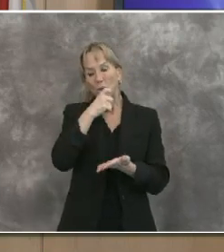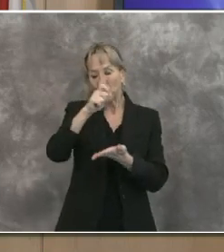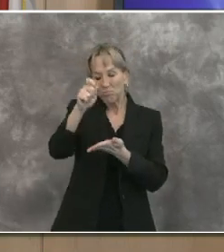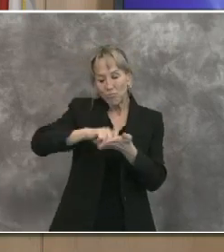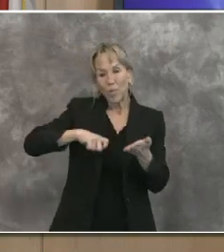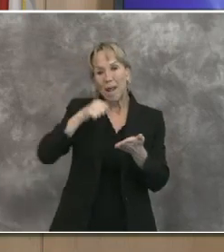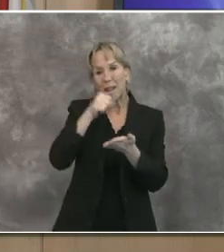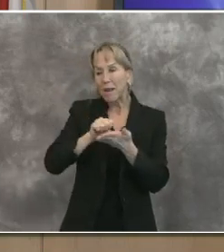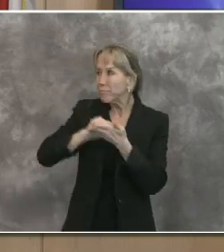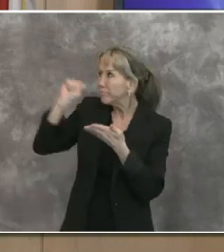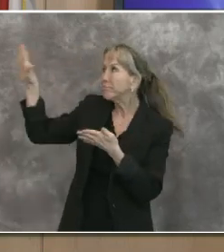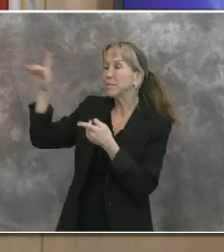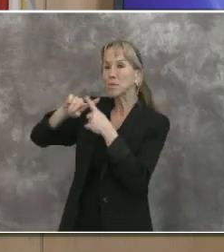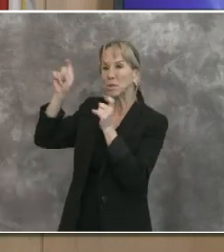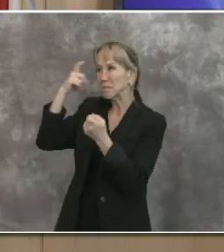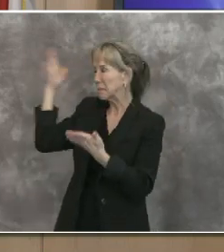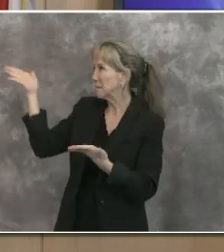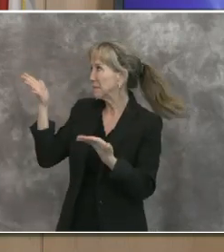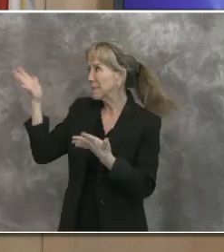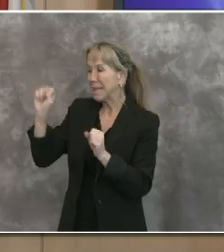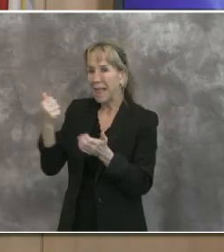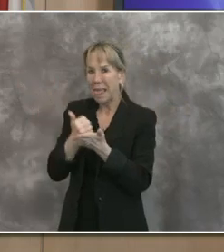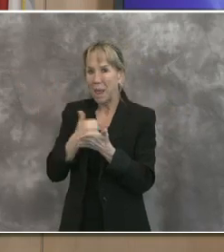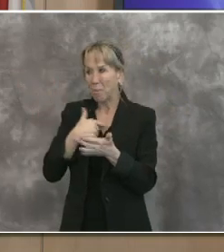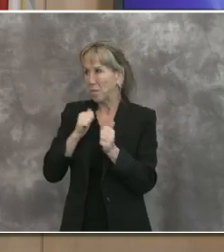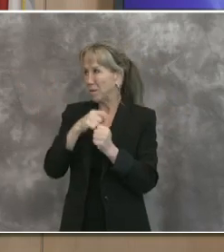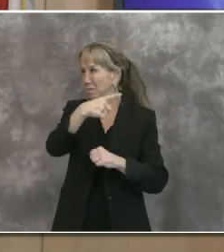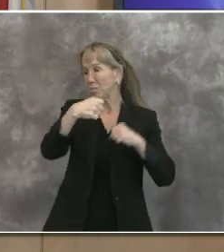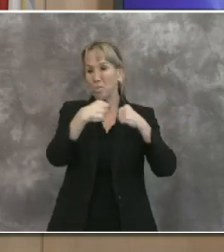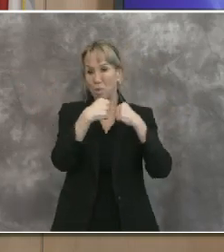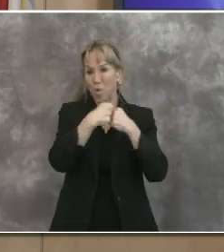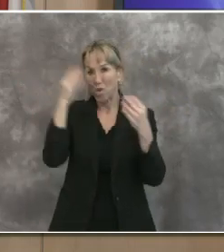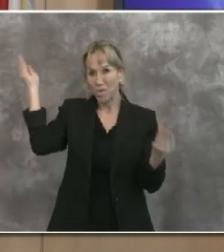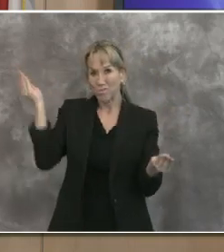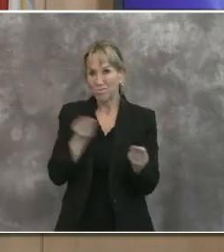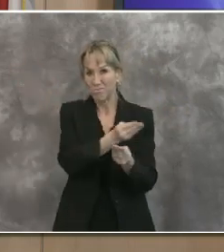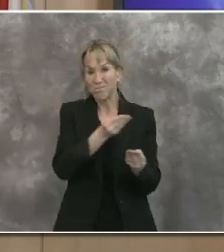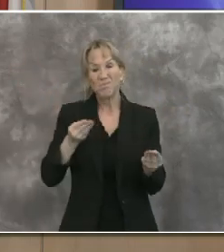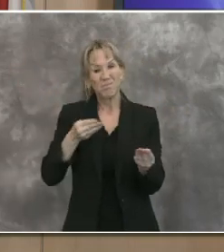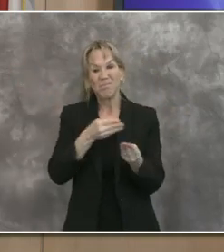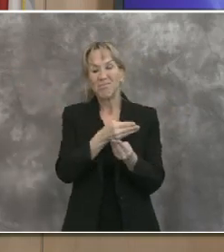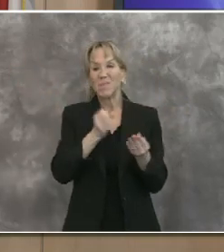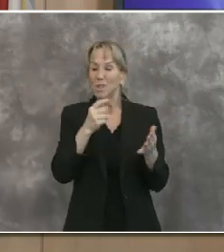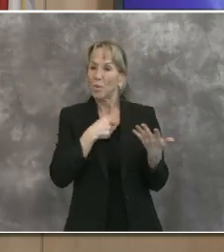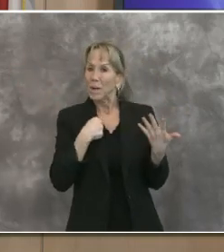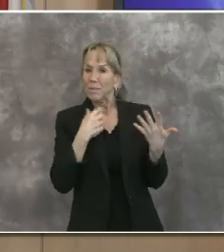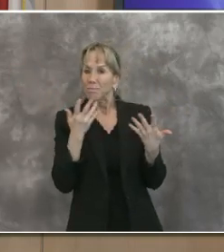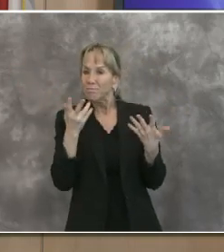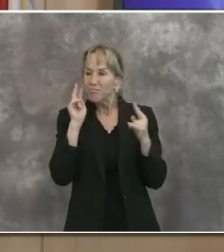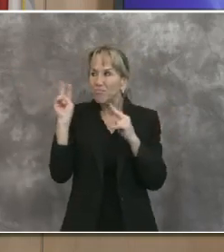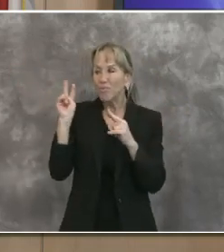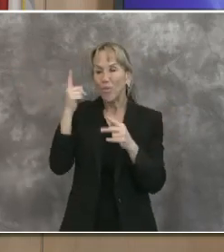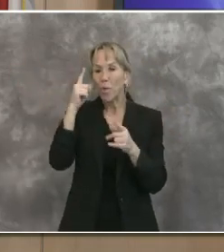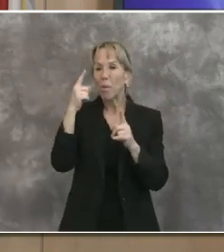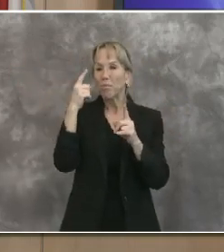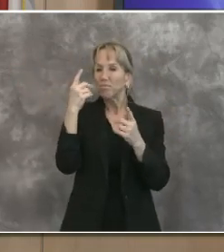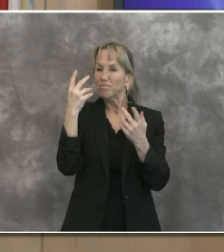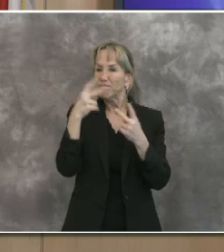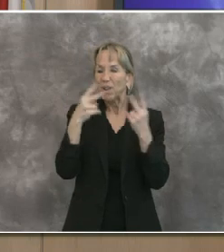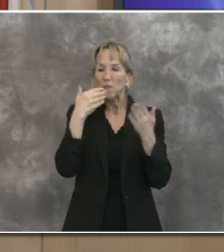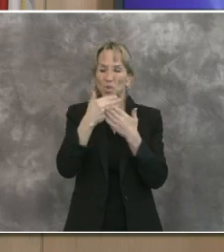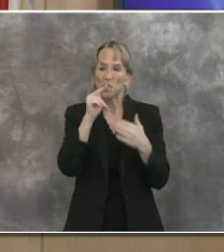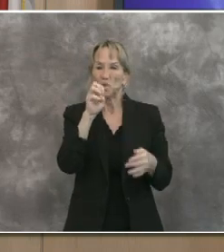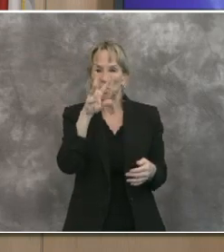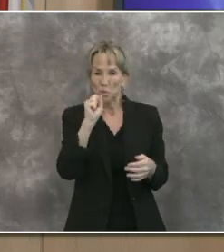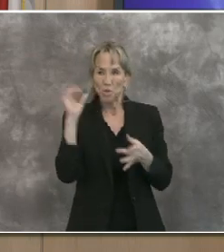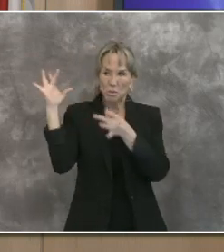border situation, and we're waiting to get some response back from that. We actually think there may be some positive things that may be coming together in regards to that